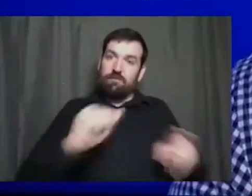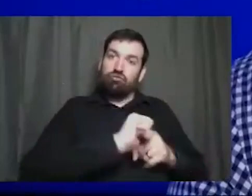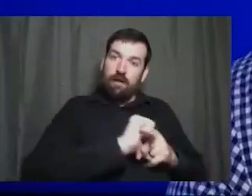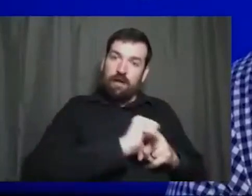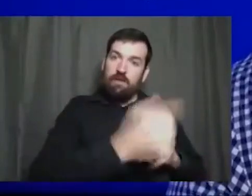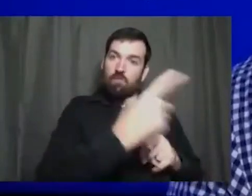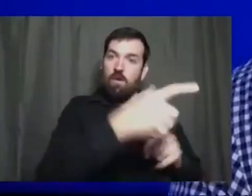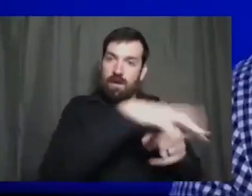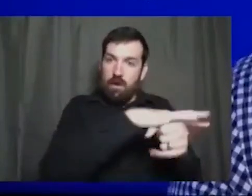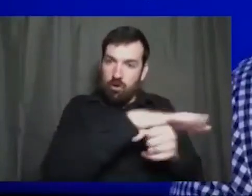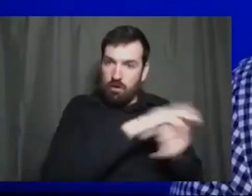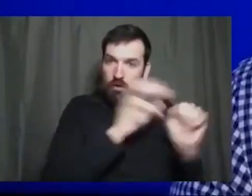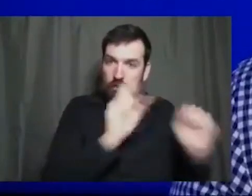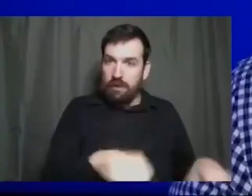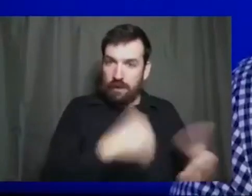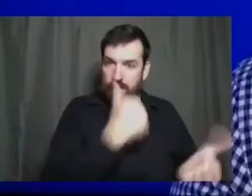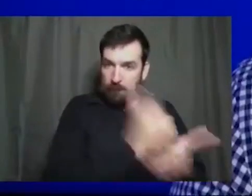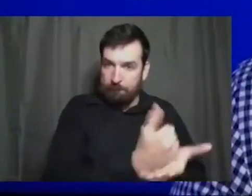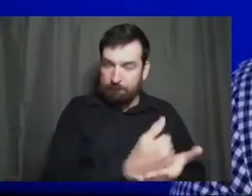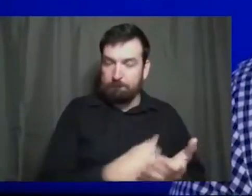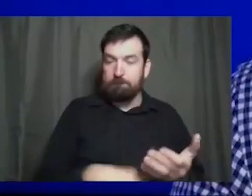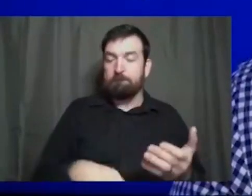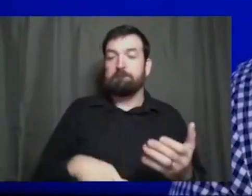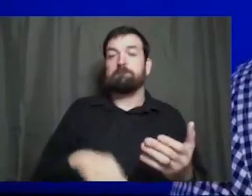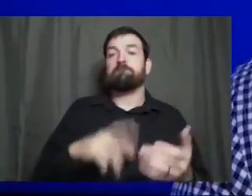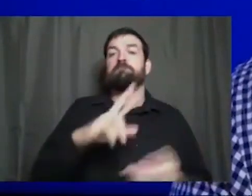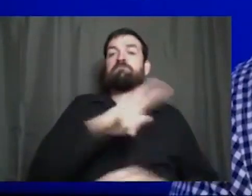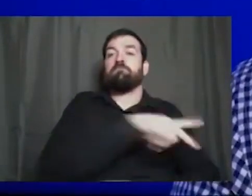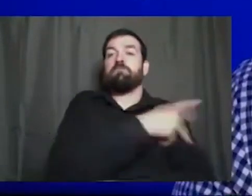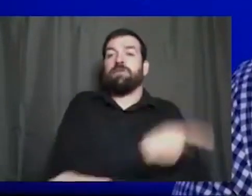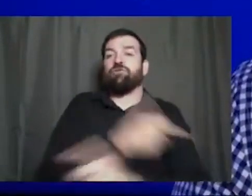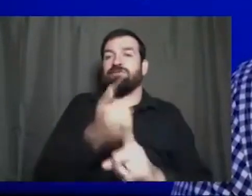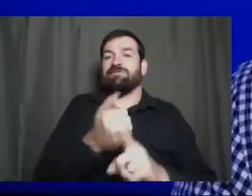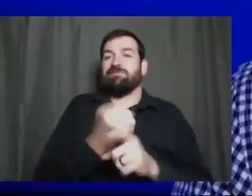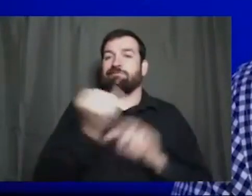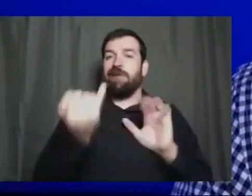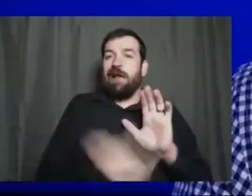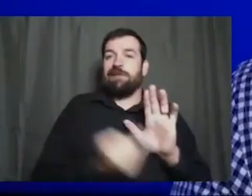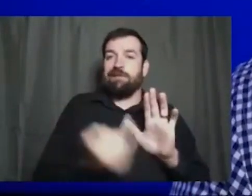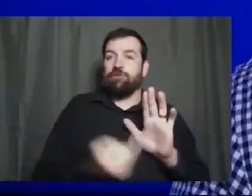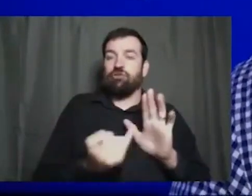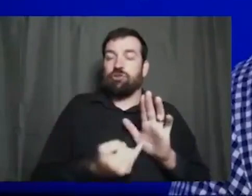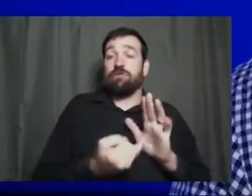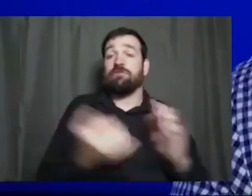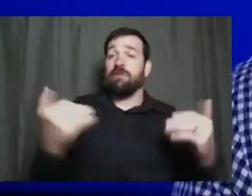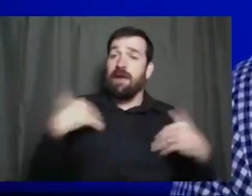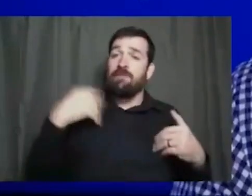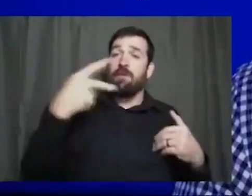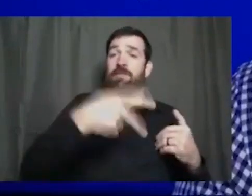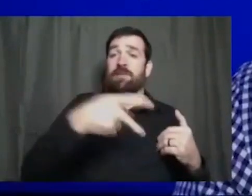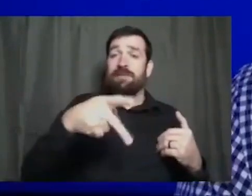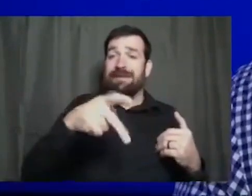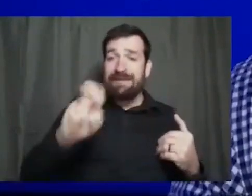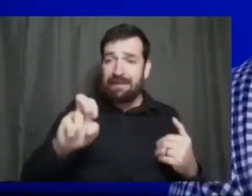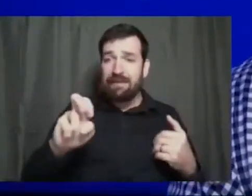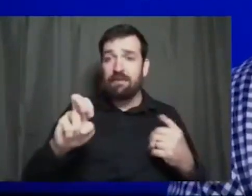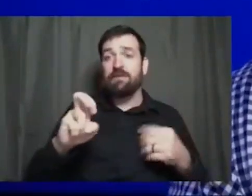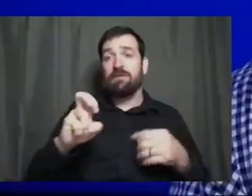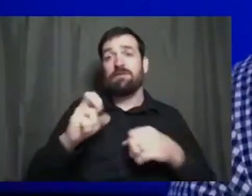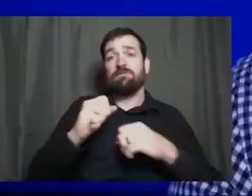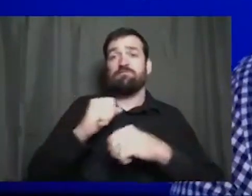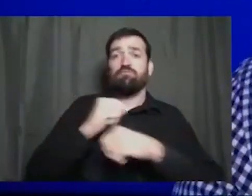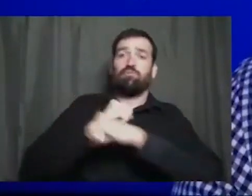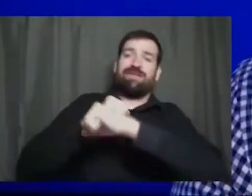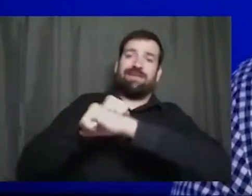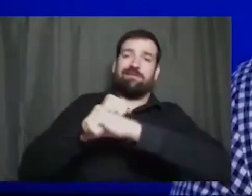patients. We put the patients in isolation where we wear personal protective equipment, so it protects the healthcare worker and the other